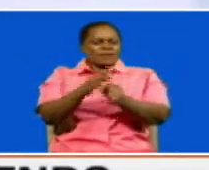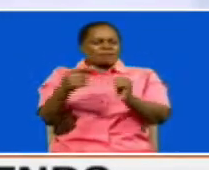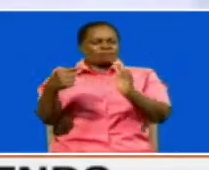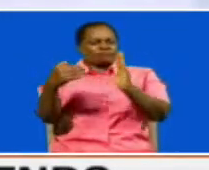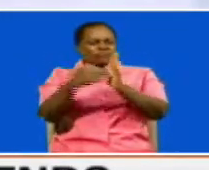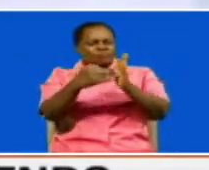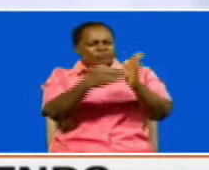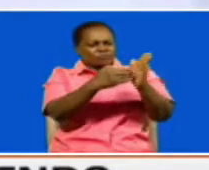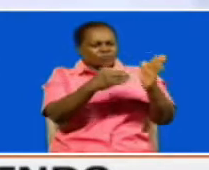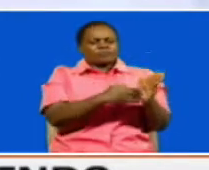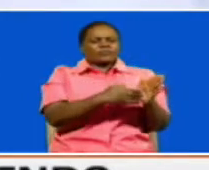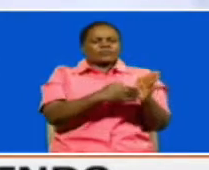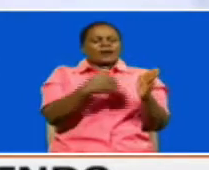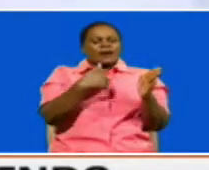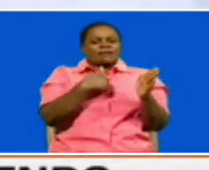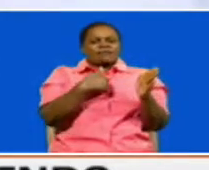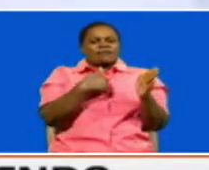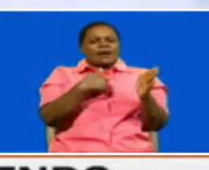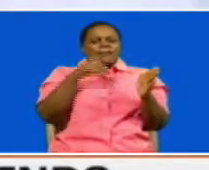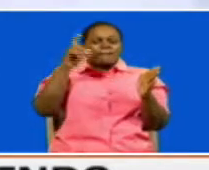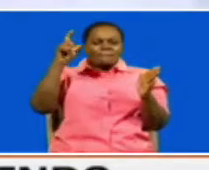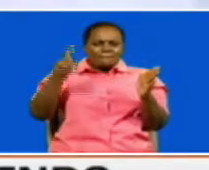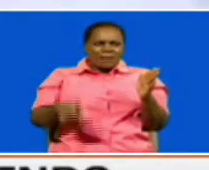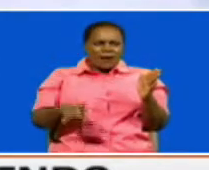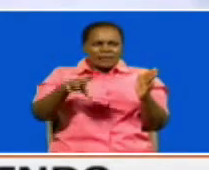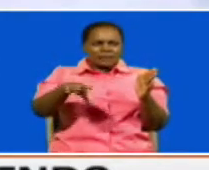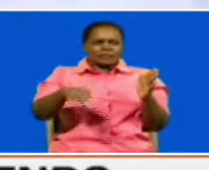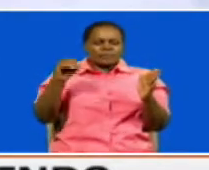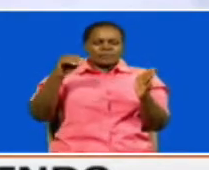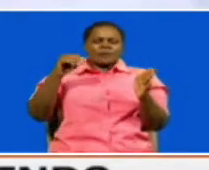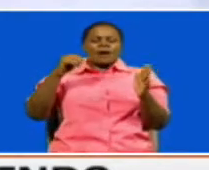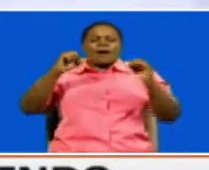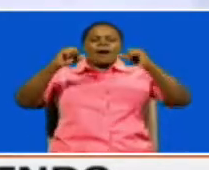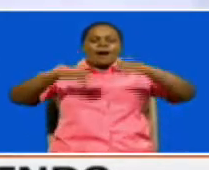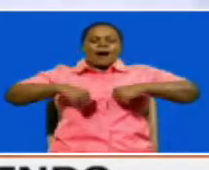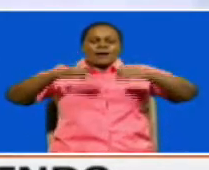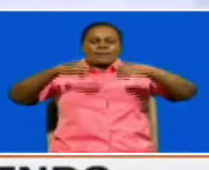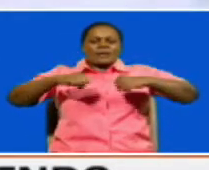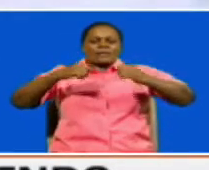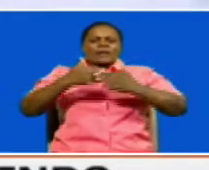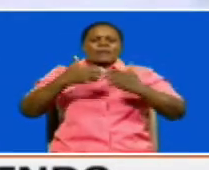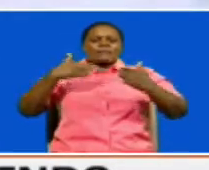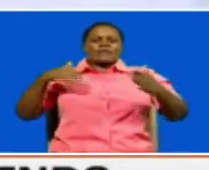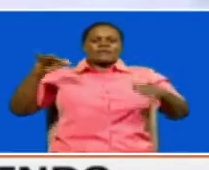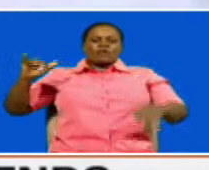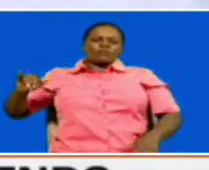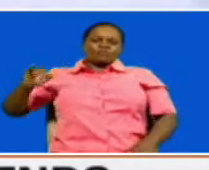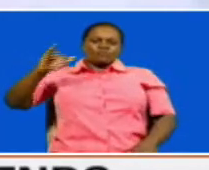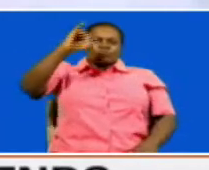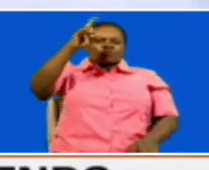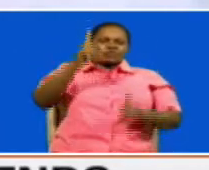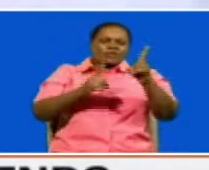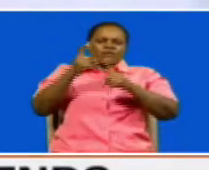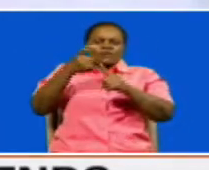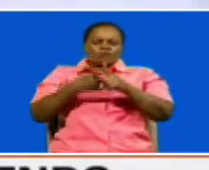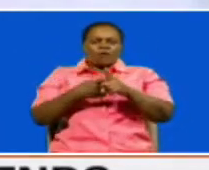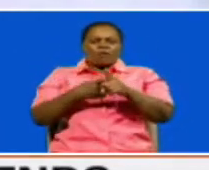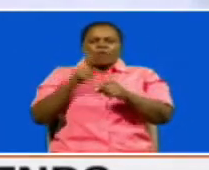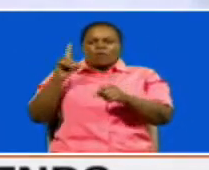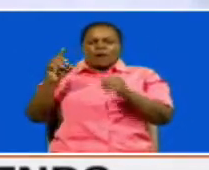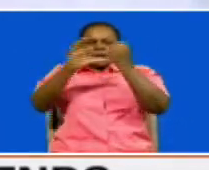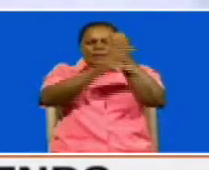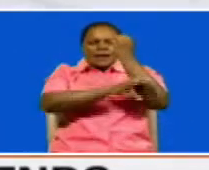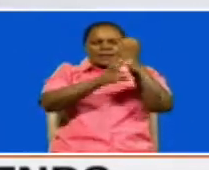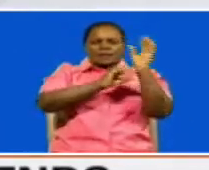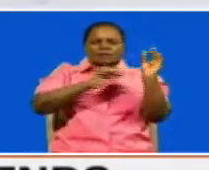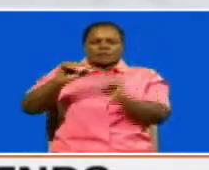restrictions. You have to sign a bilateral agreement before an airline can travel from one